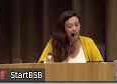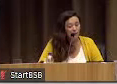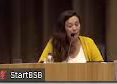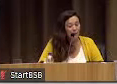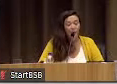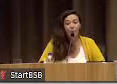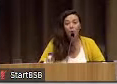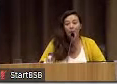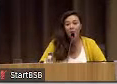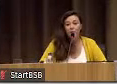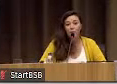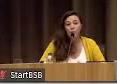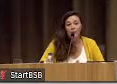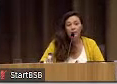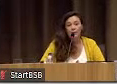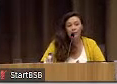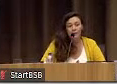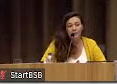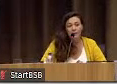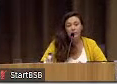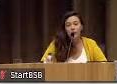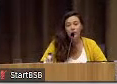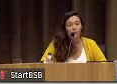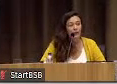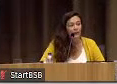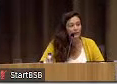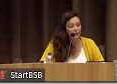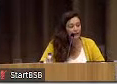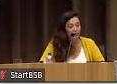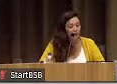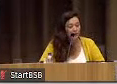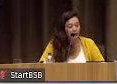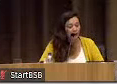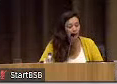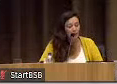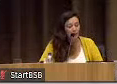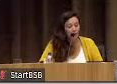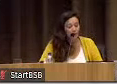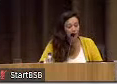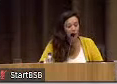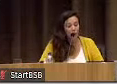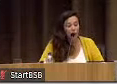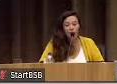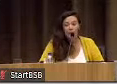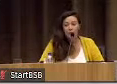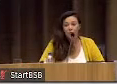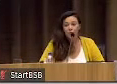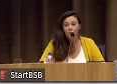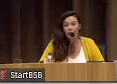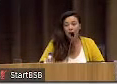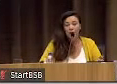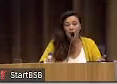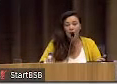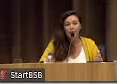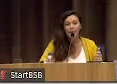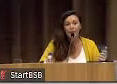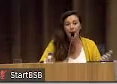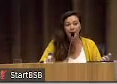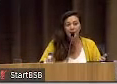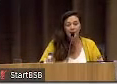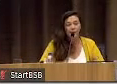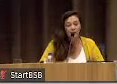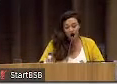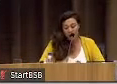the solutions and for the health for the digital health solutions. And I would like to highlight the